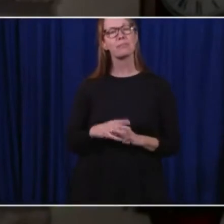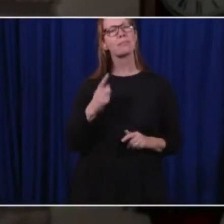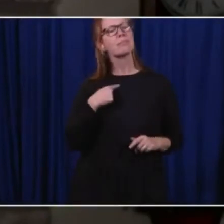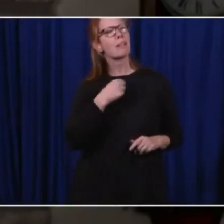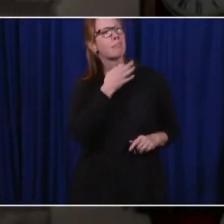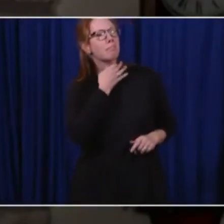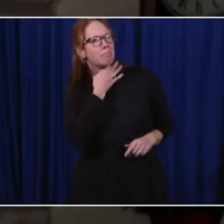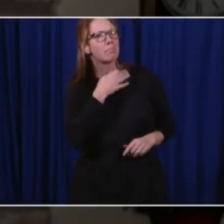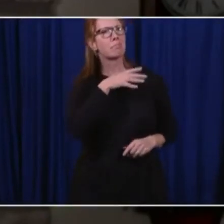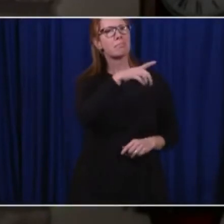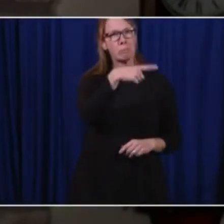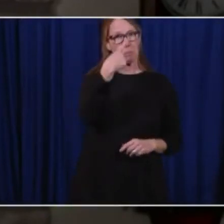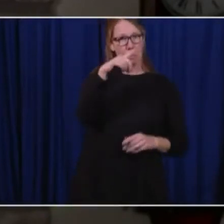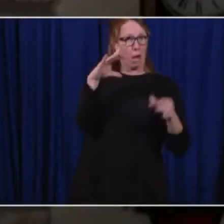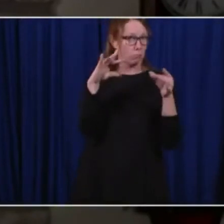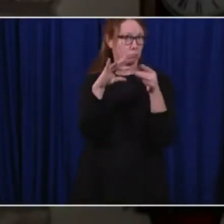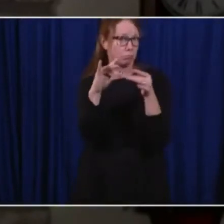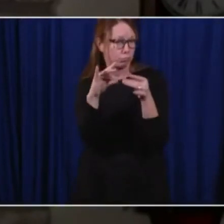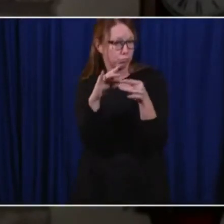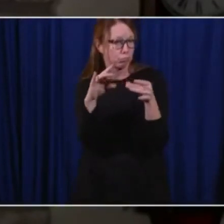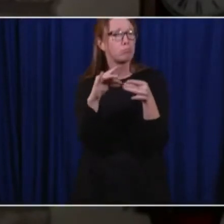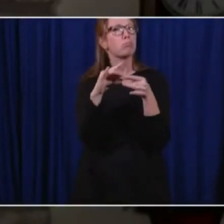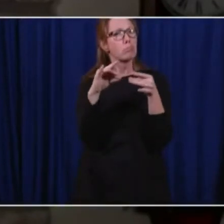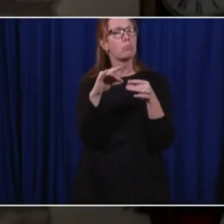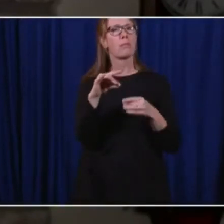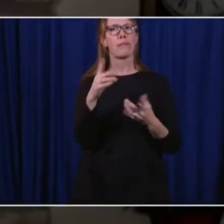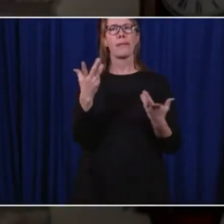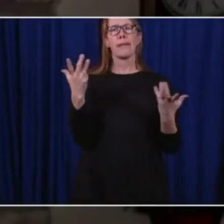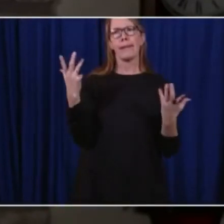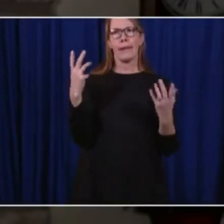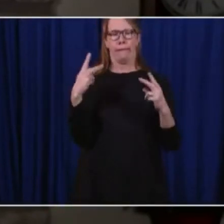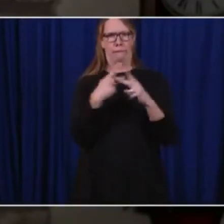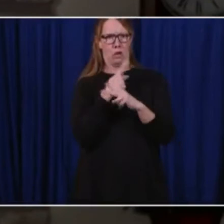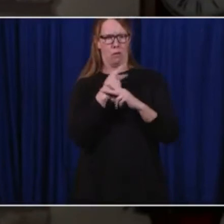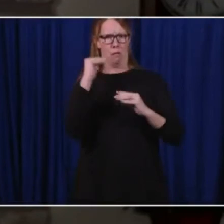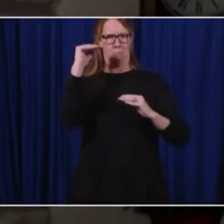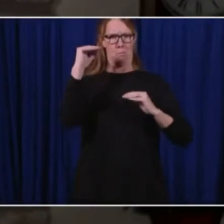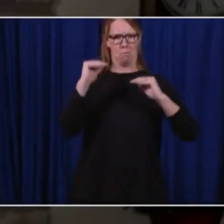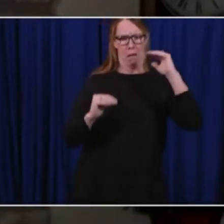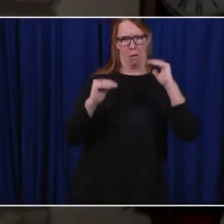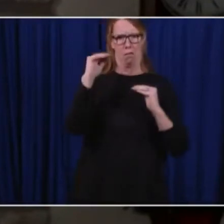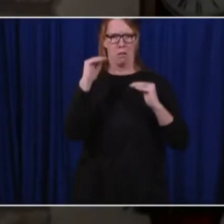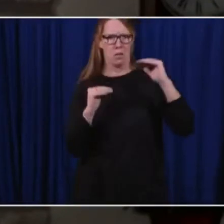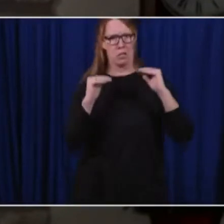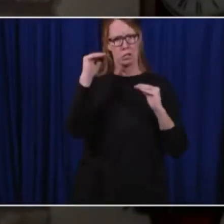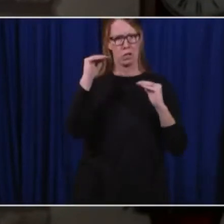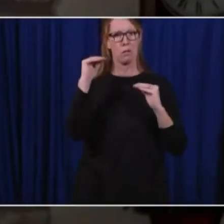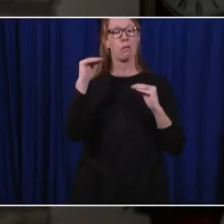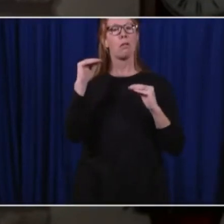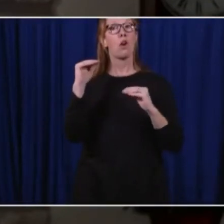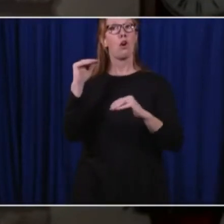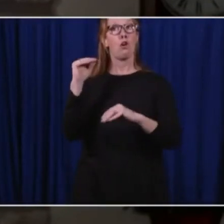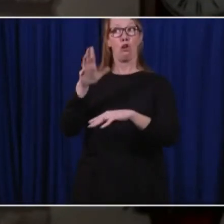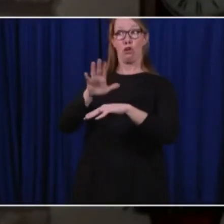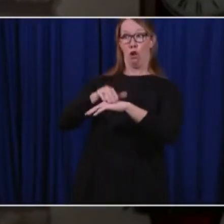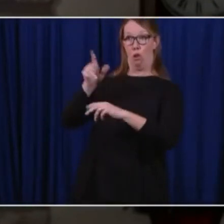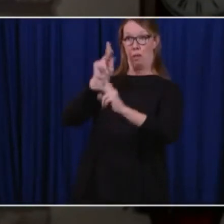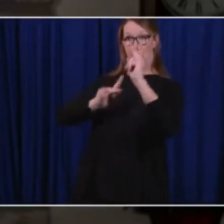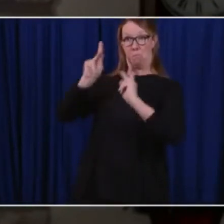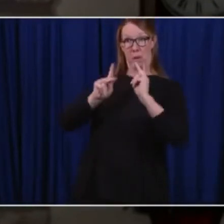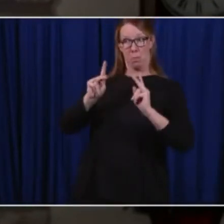if you can talk about finding a balance between calling on people to be safe, to practice